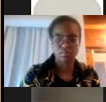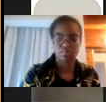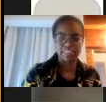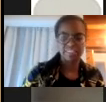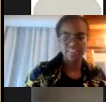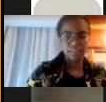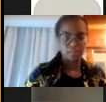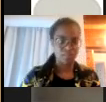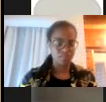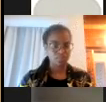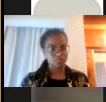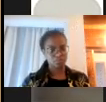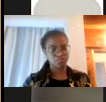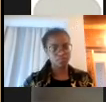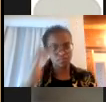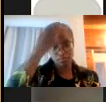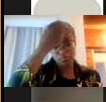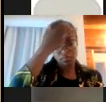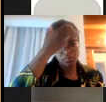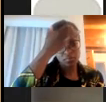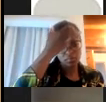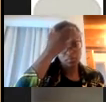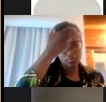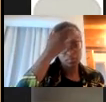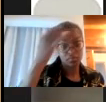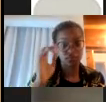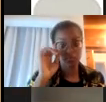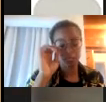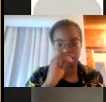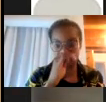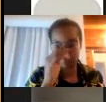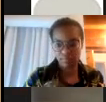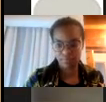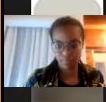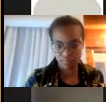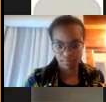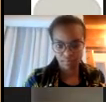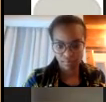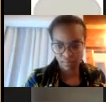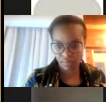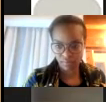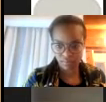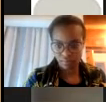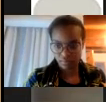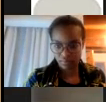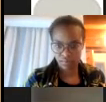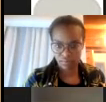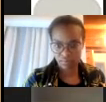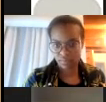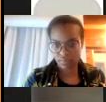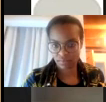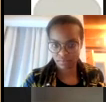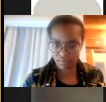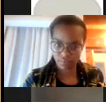One of our targets was Lincoln Hospital. That building was condemned 25 years ago. Condemned